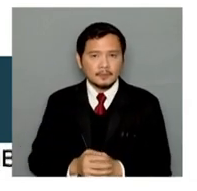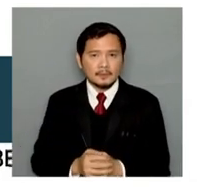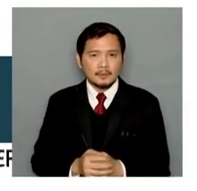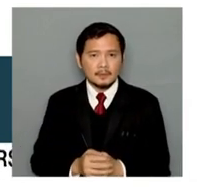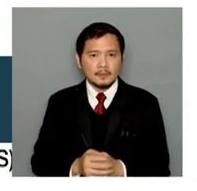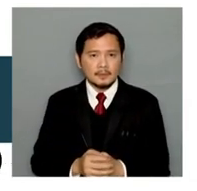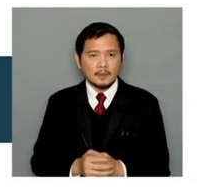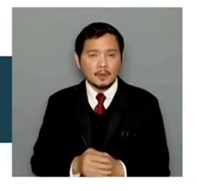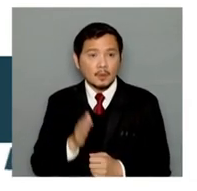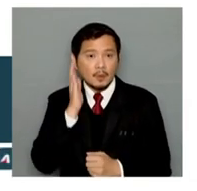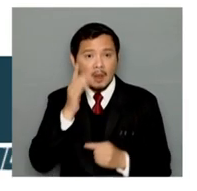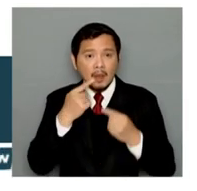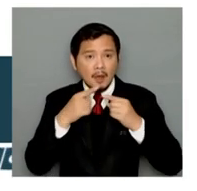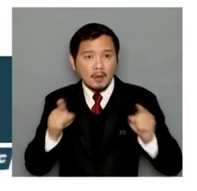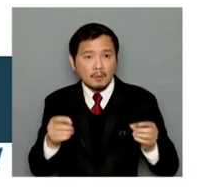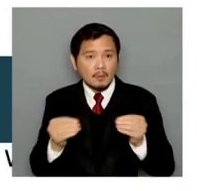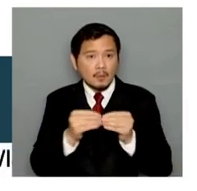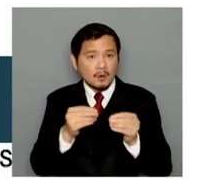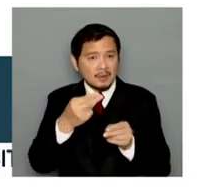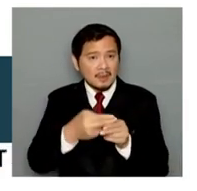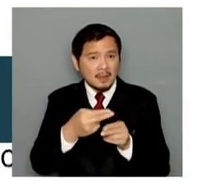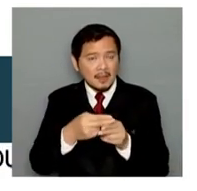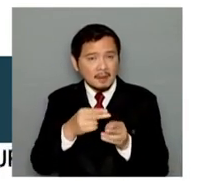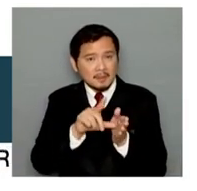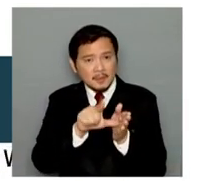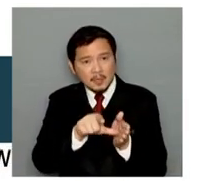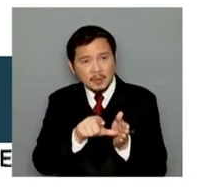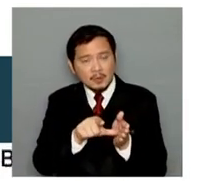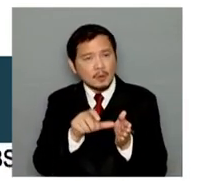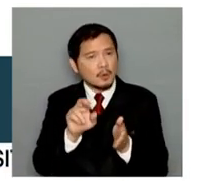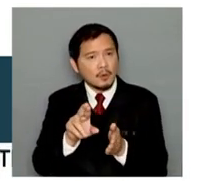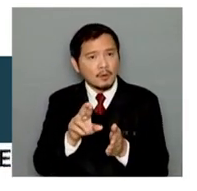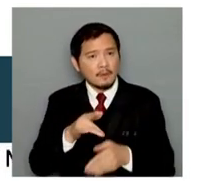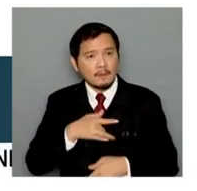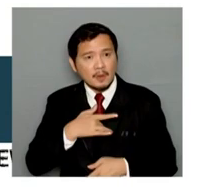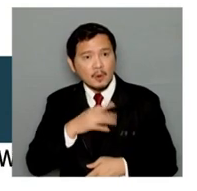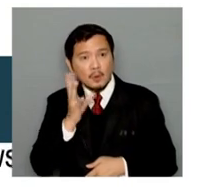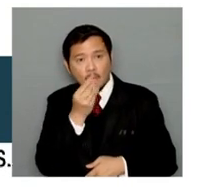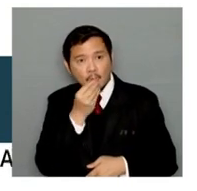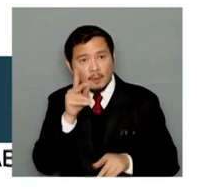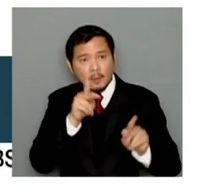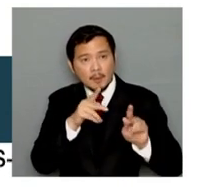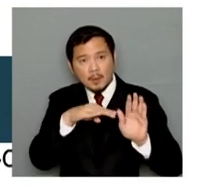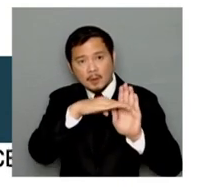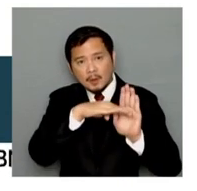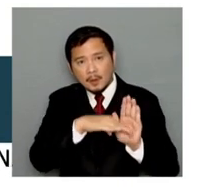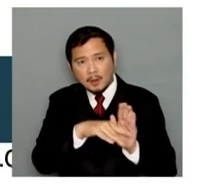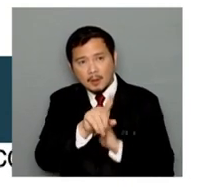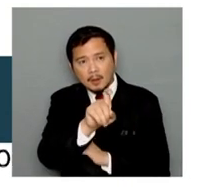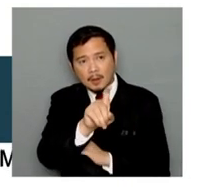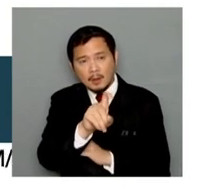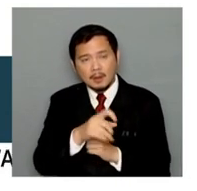that they're going to announce new names soon? And do you have any inkling as to who those people are?